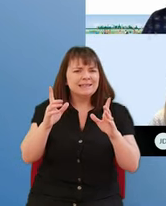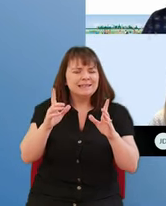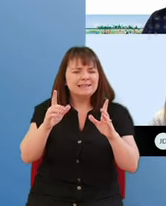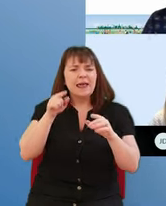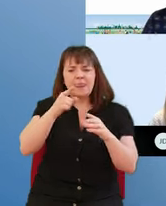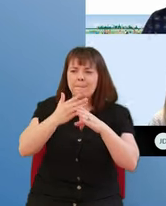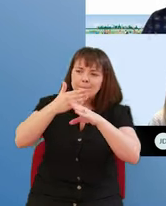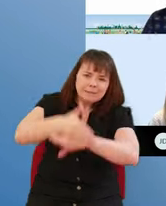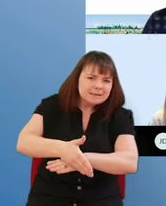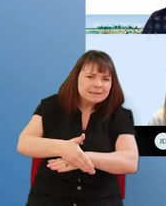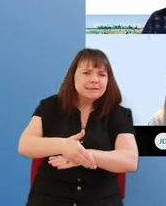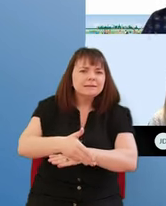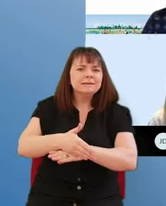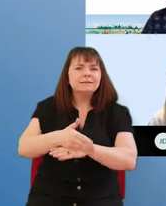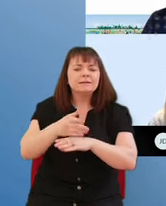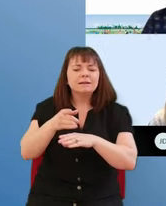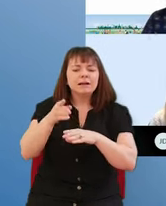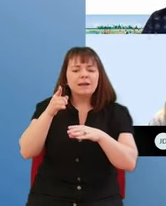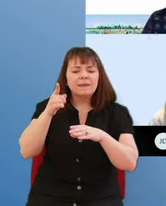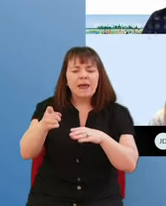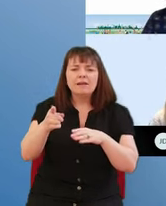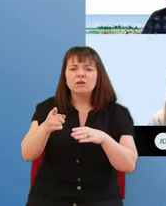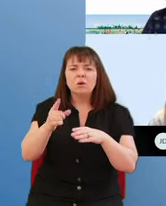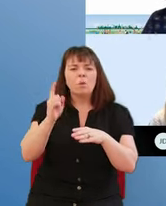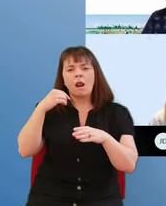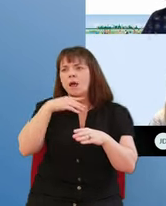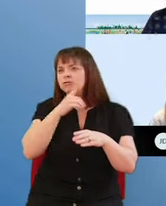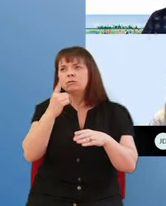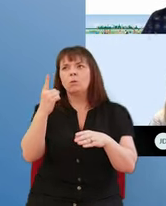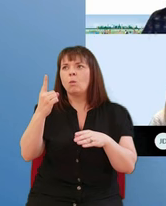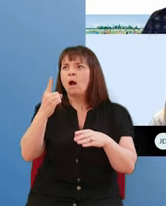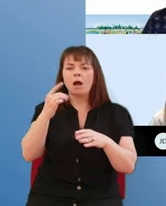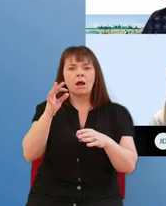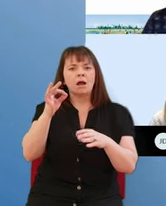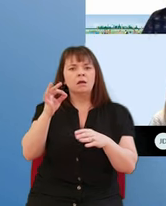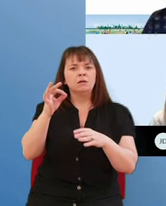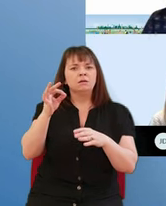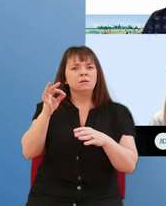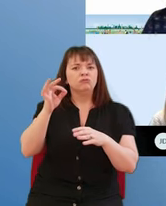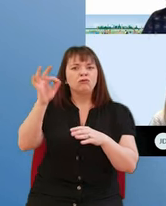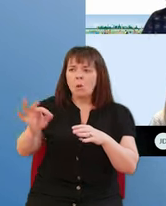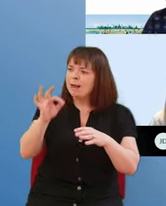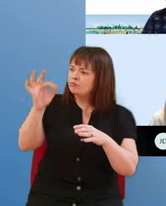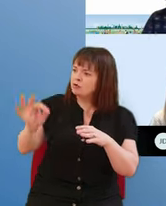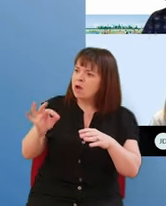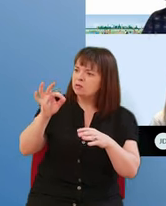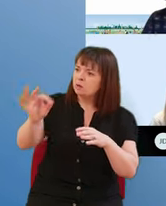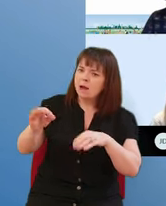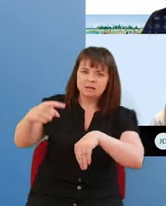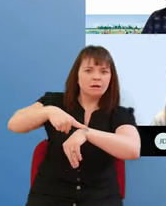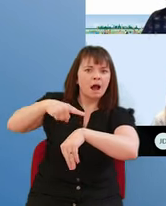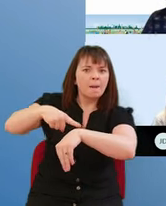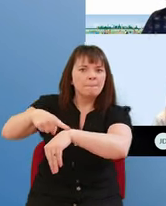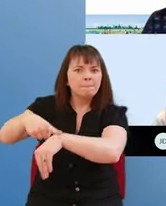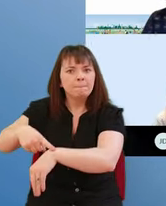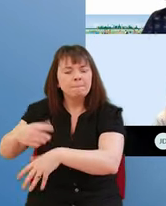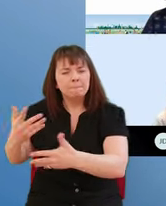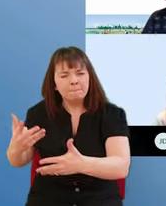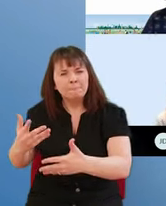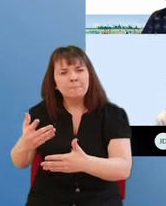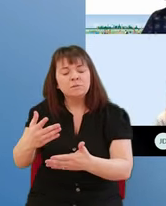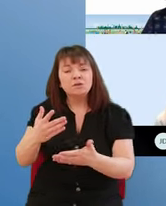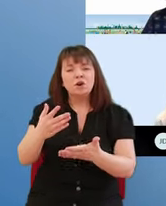really around, are they an appropriate resource to utilise? Have they got capacity to do so? We feel it falls